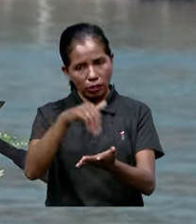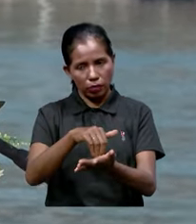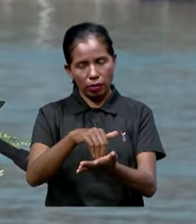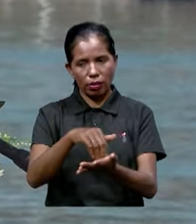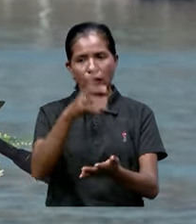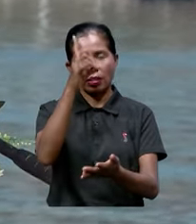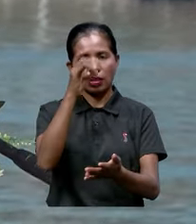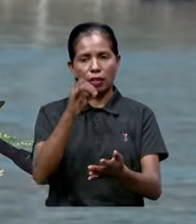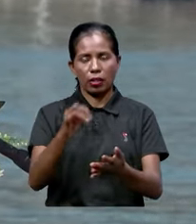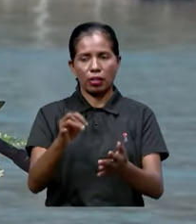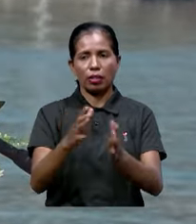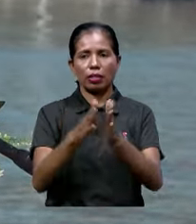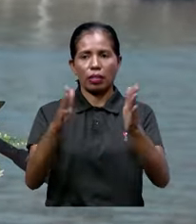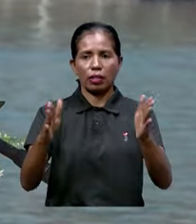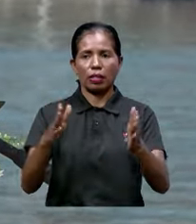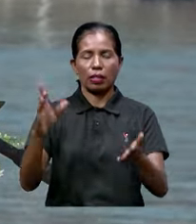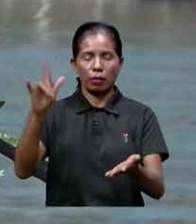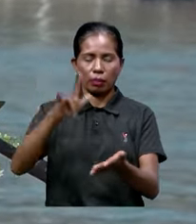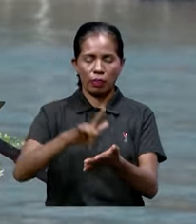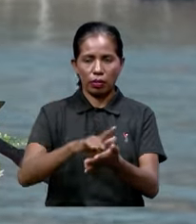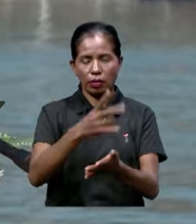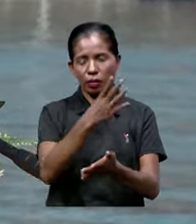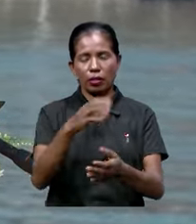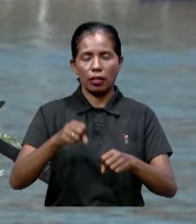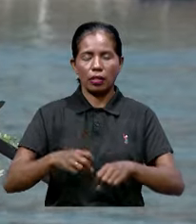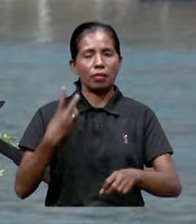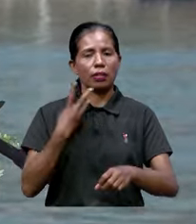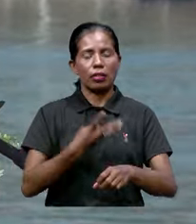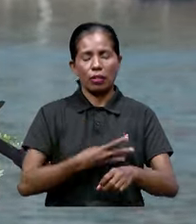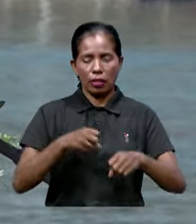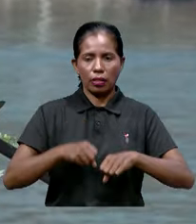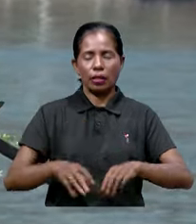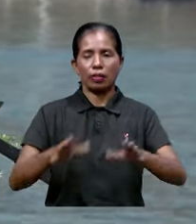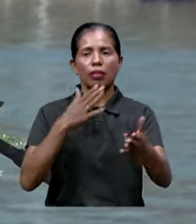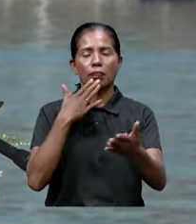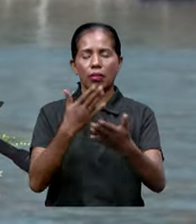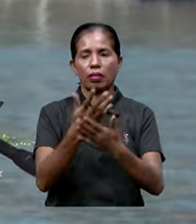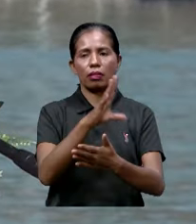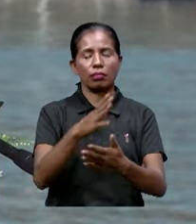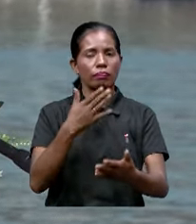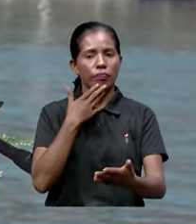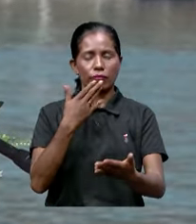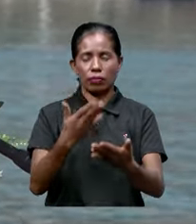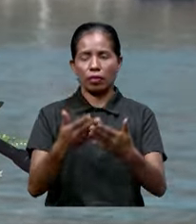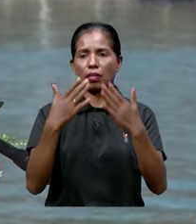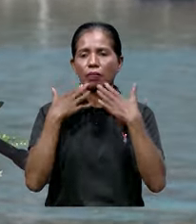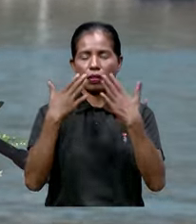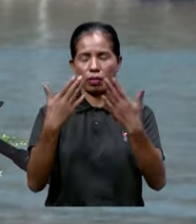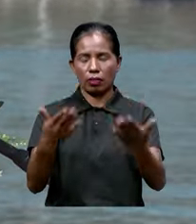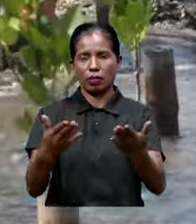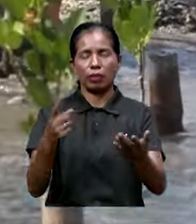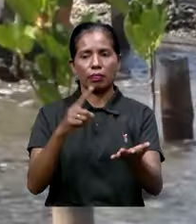Dili port and destroying our environment. But now you recovered. Very good. Thank you very much for